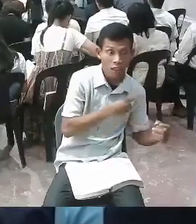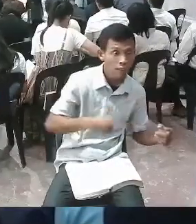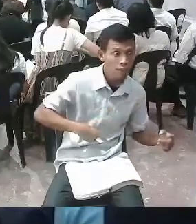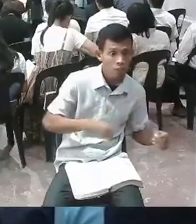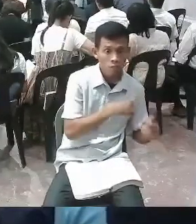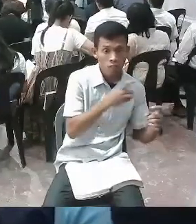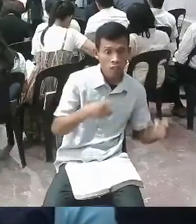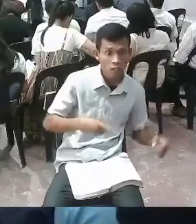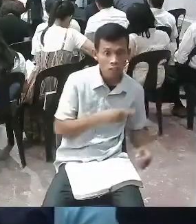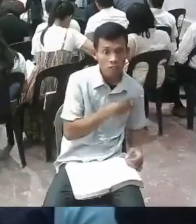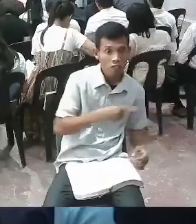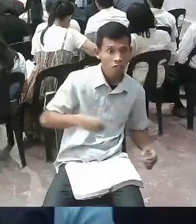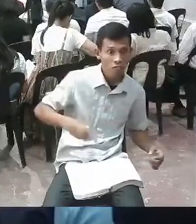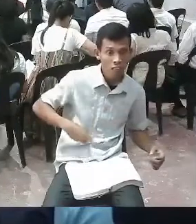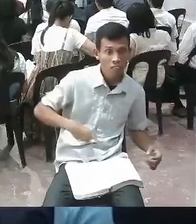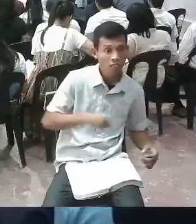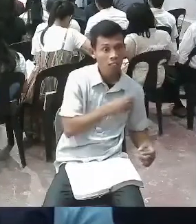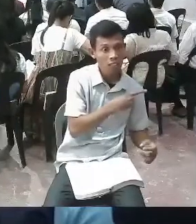we find Jesus